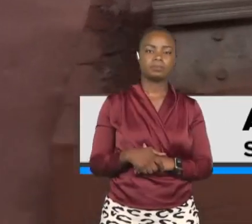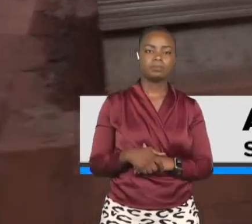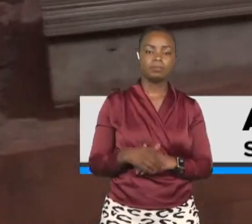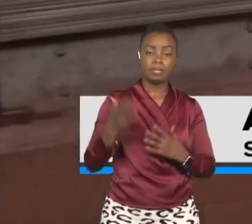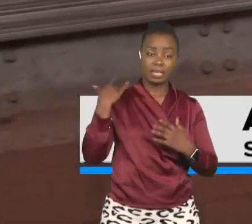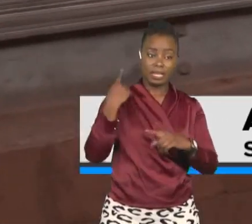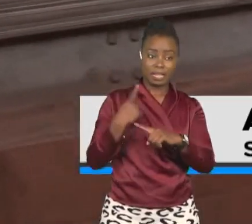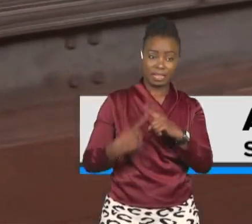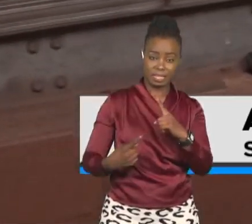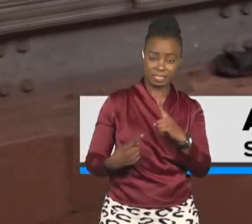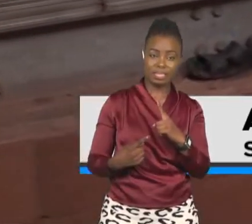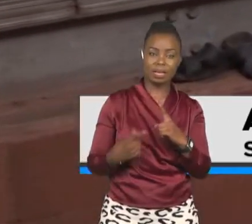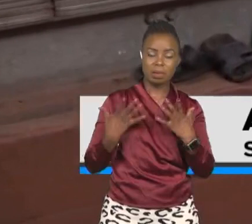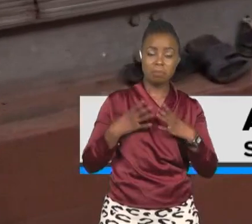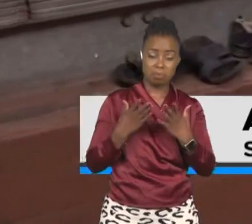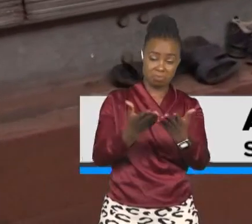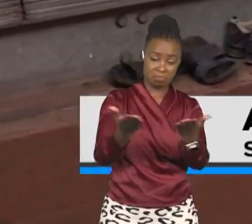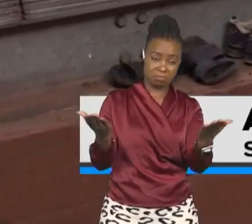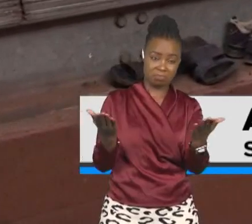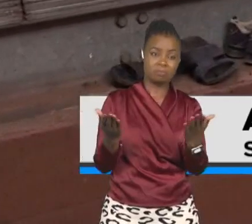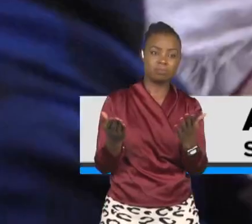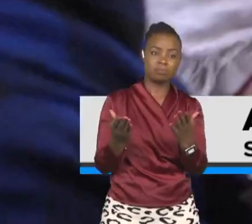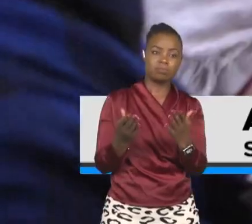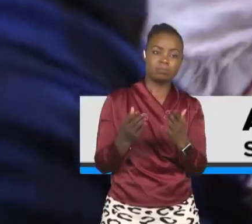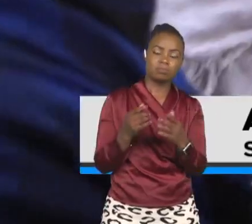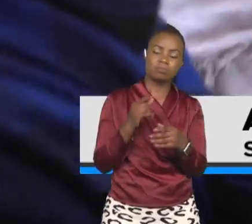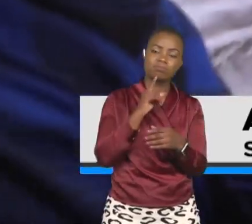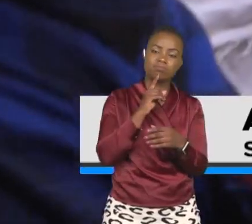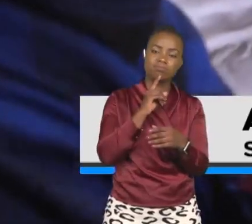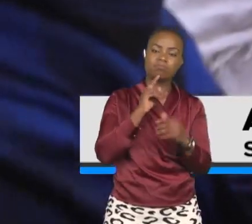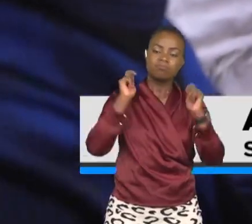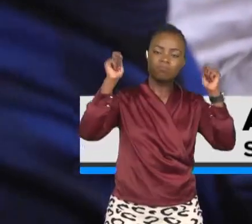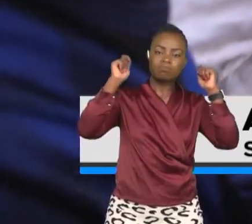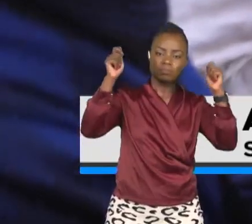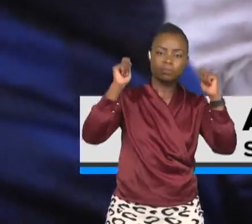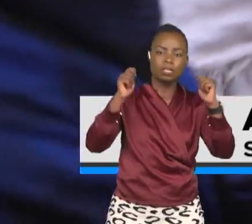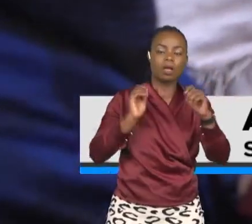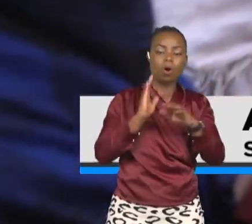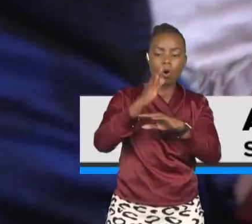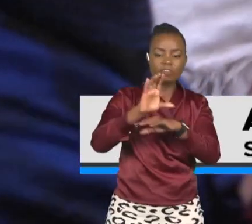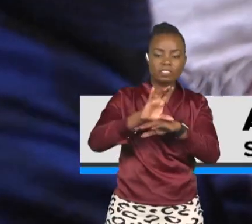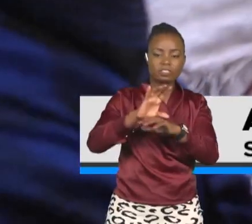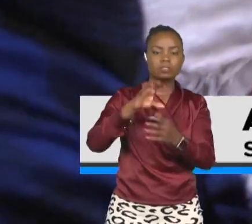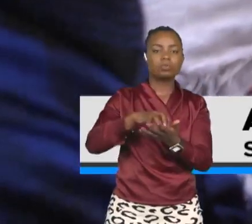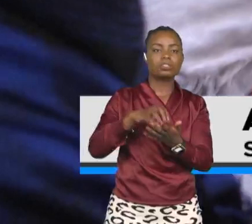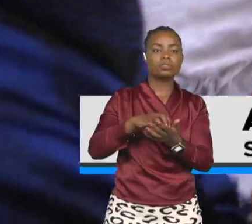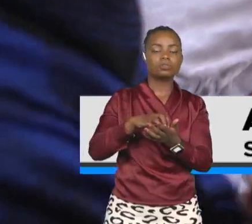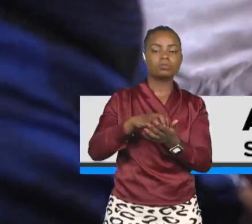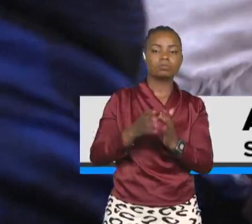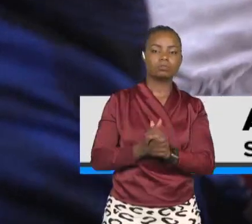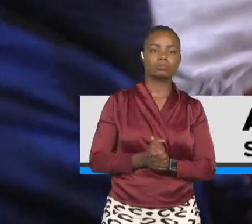Last year, Lalibela residents sporting shirts reading Save Lalibela staged a protest over the church's condition, according to